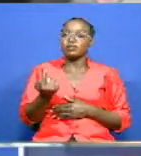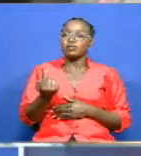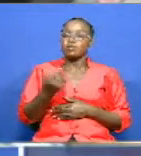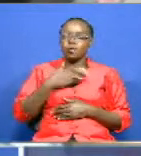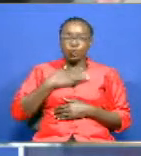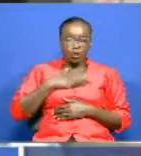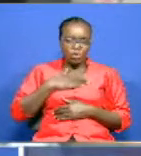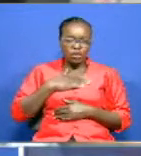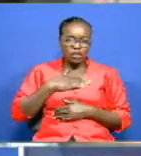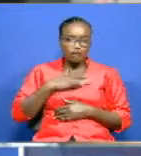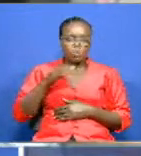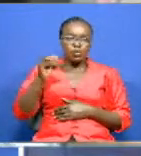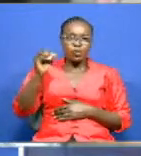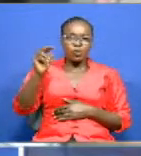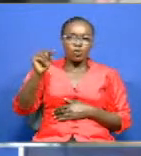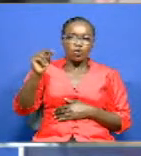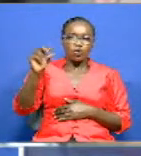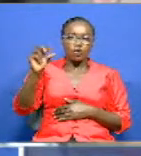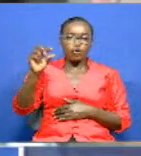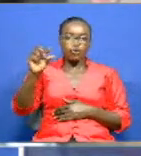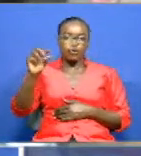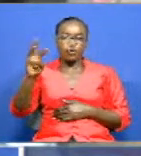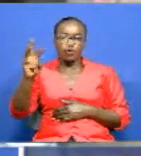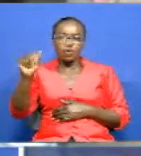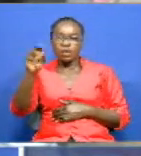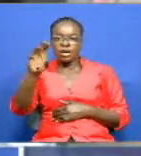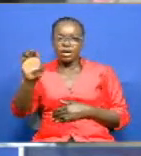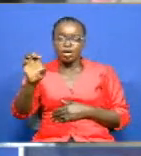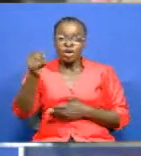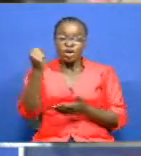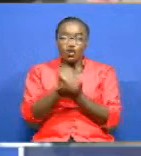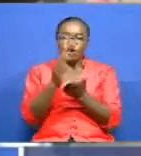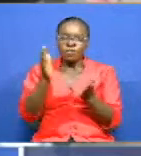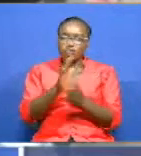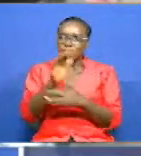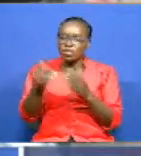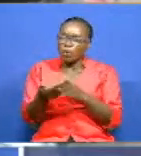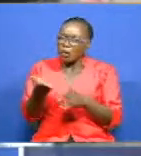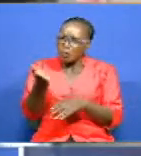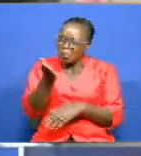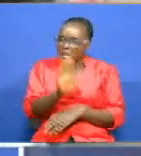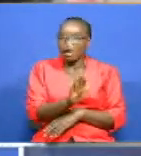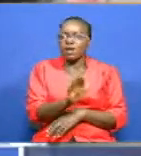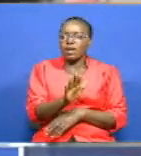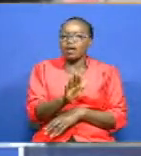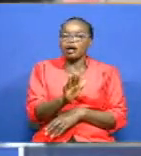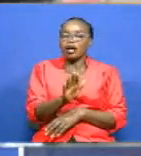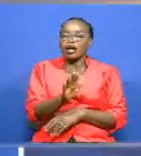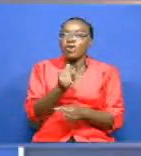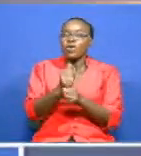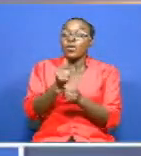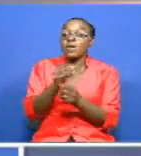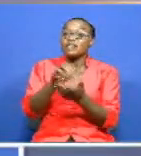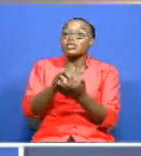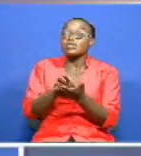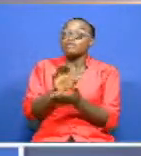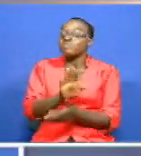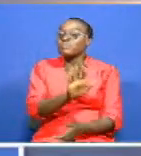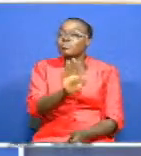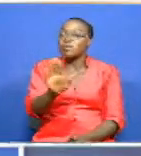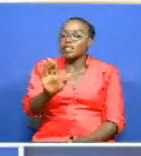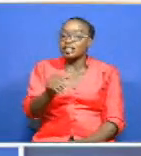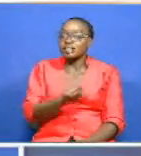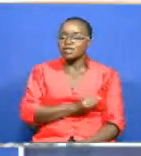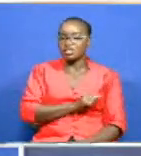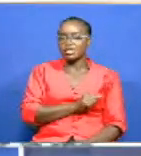Honorable Ongwae, and all these officers will return immediately to their workstation. The governors